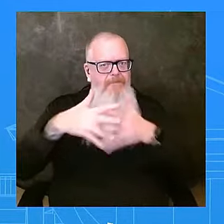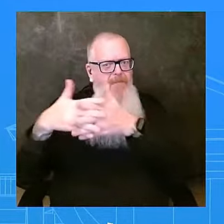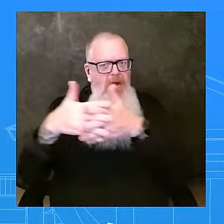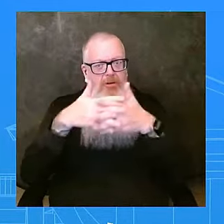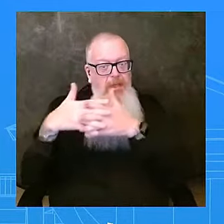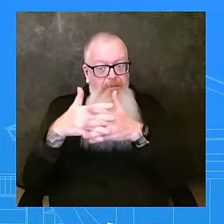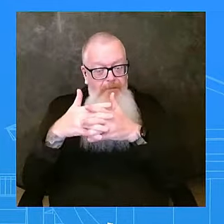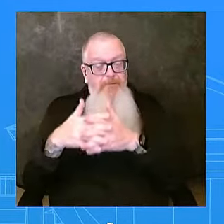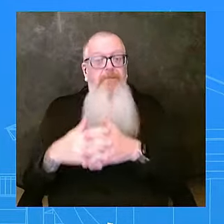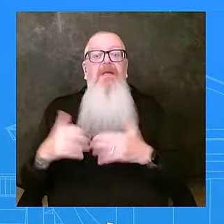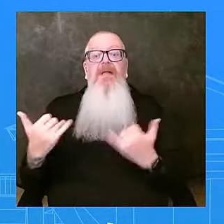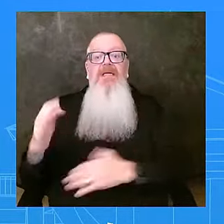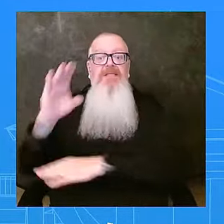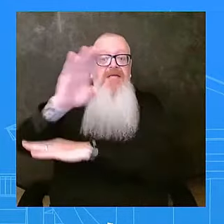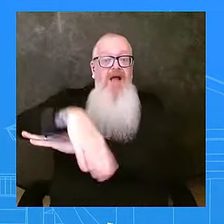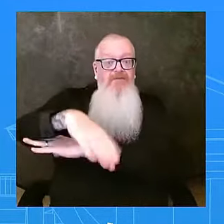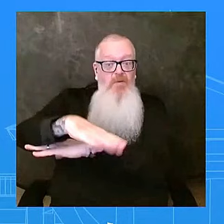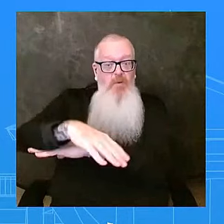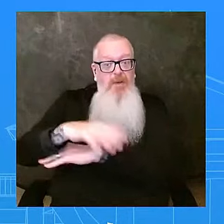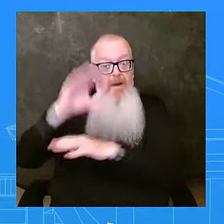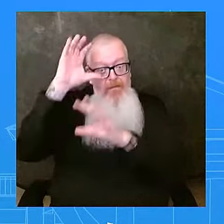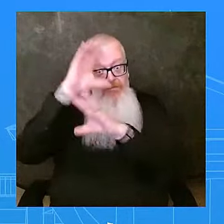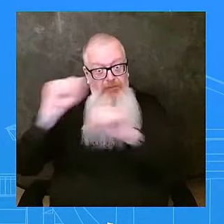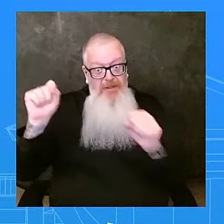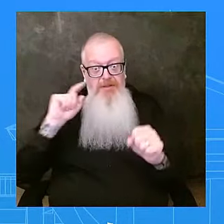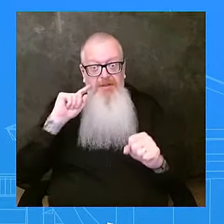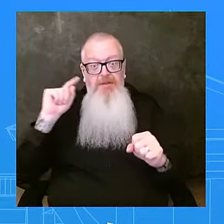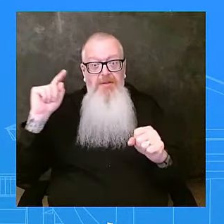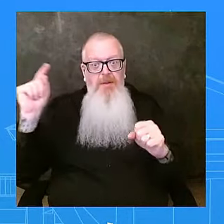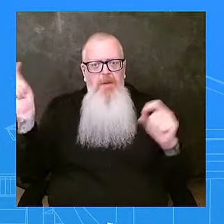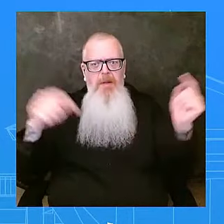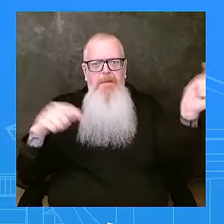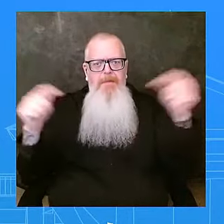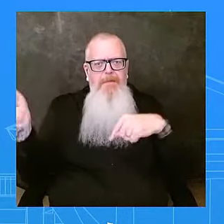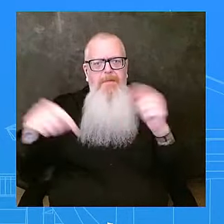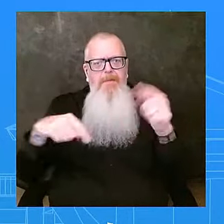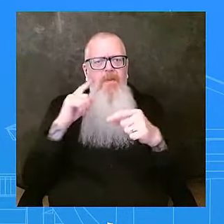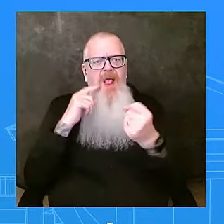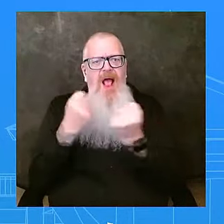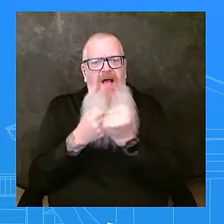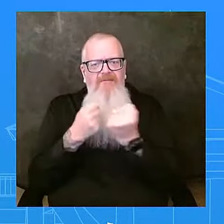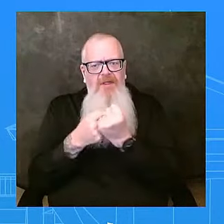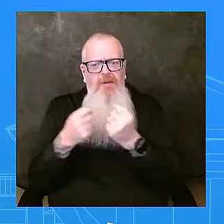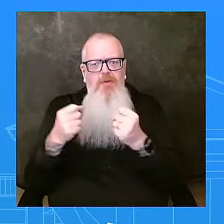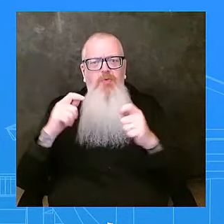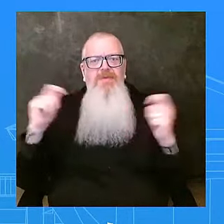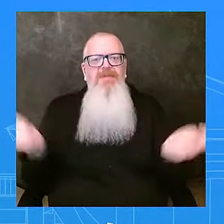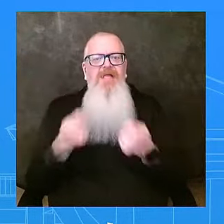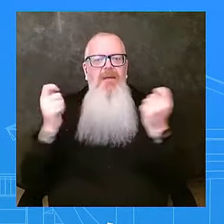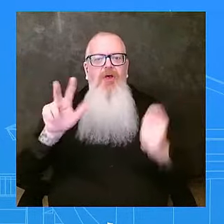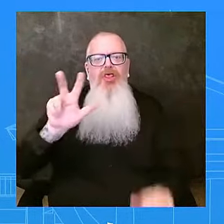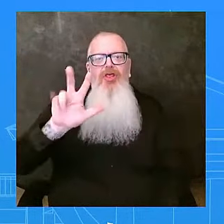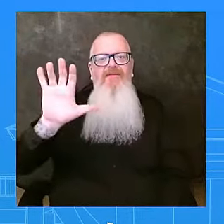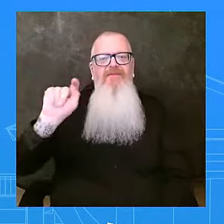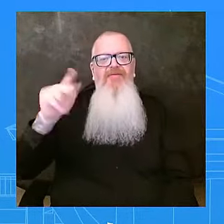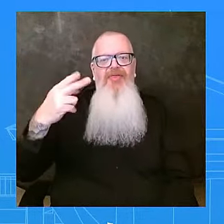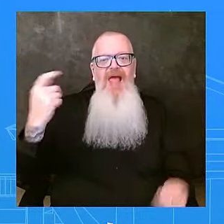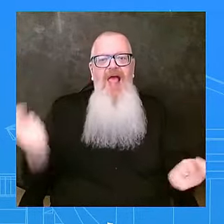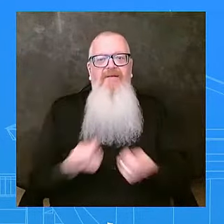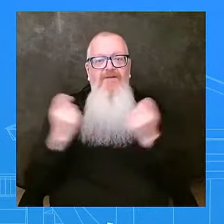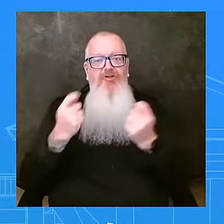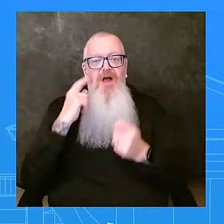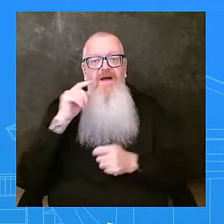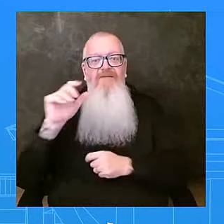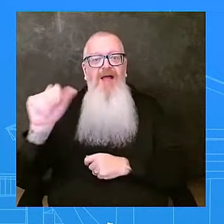will be joined by elected officials and advocates to celebrate the 35th anniversary of the Americans with Disability